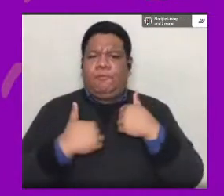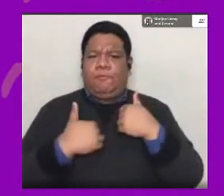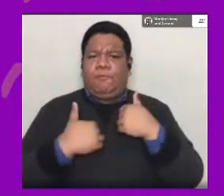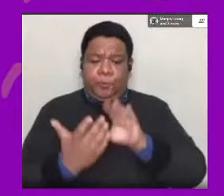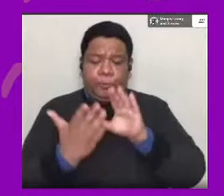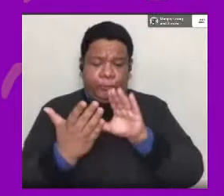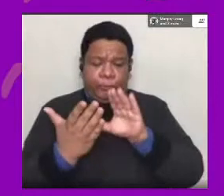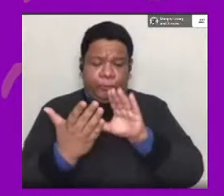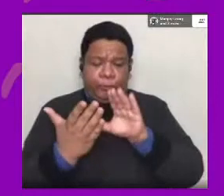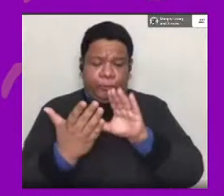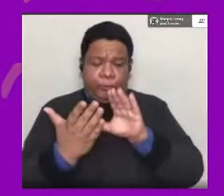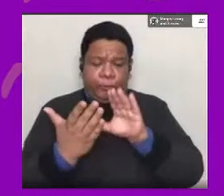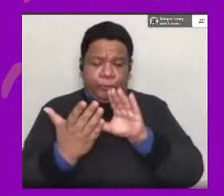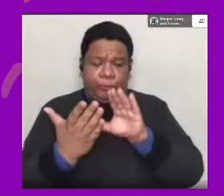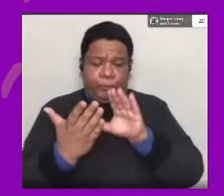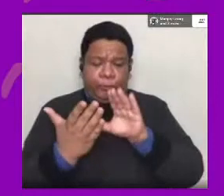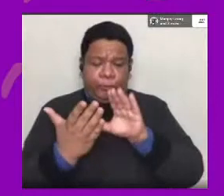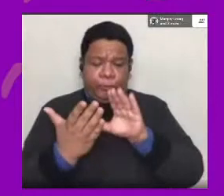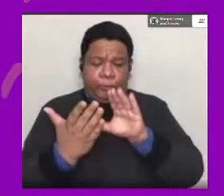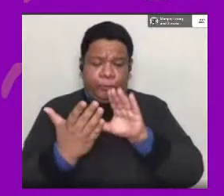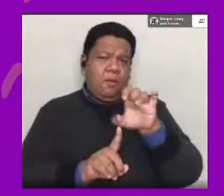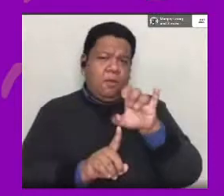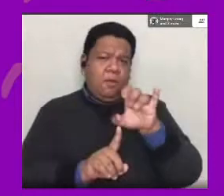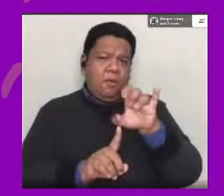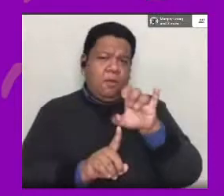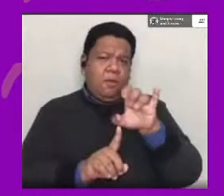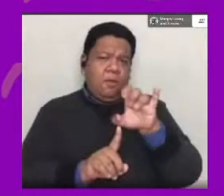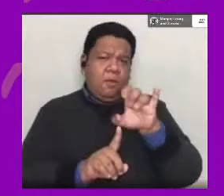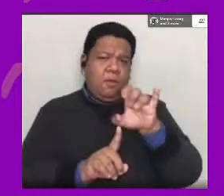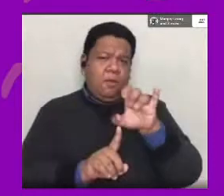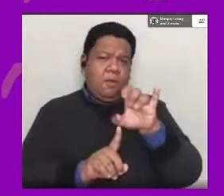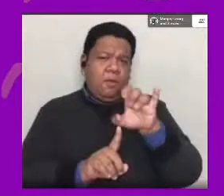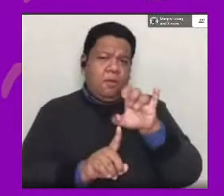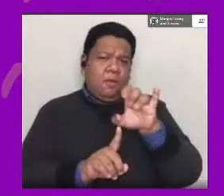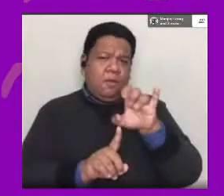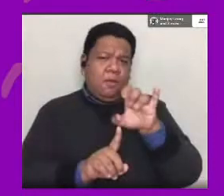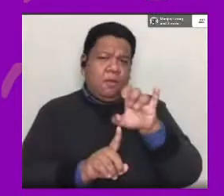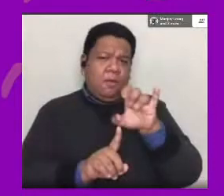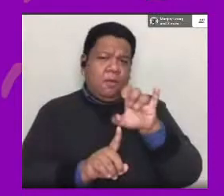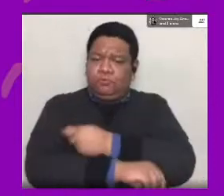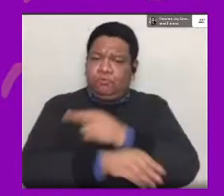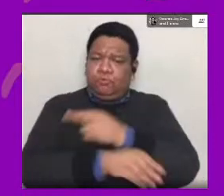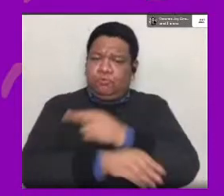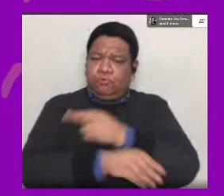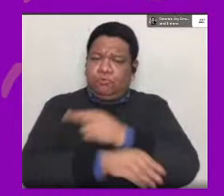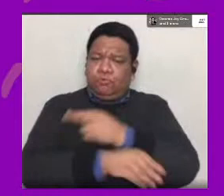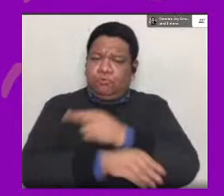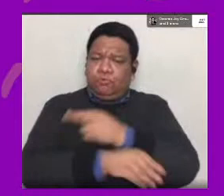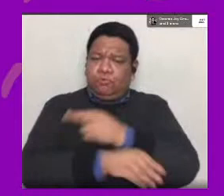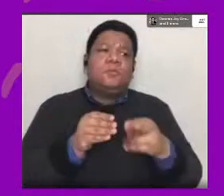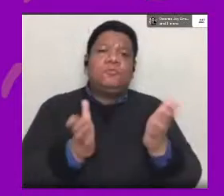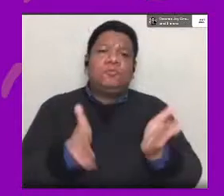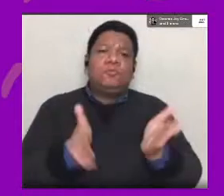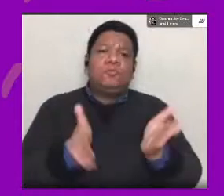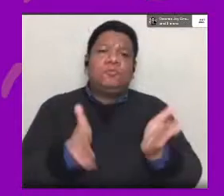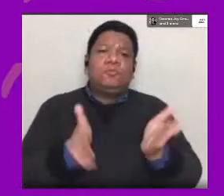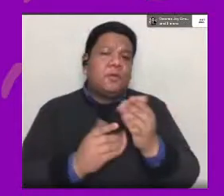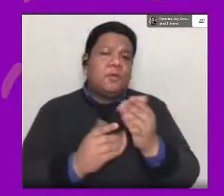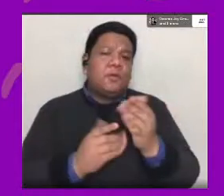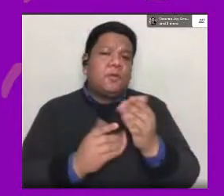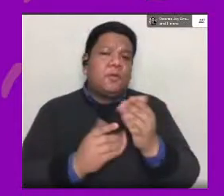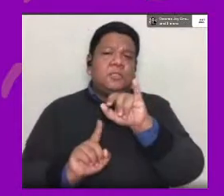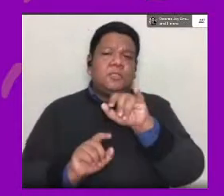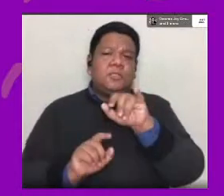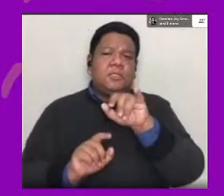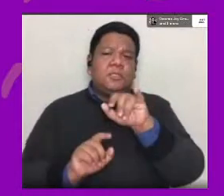This morning, Dr. Leila will be discussing some of the main vaccine-related results and recommendations of the Silayan report